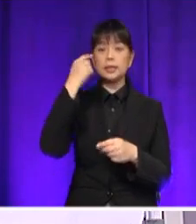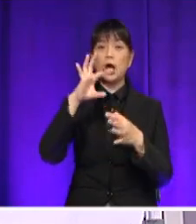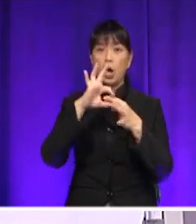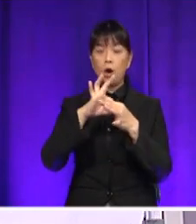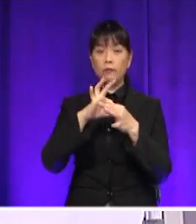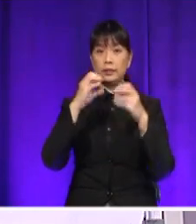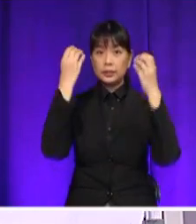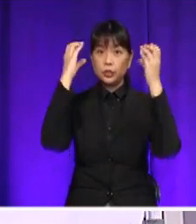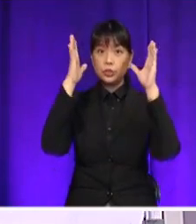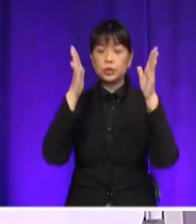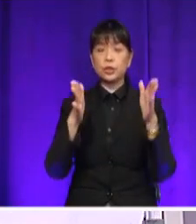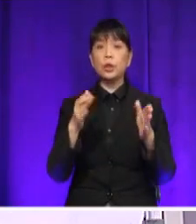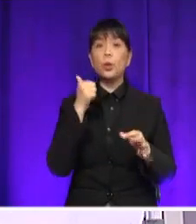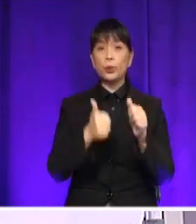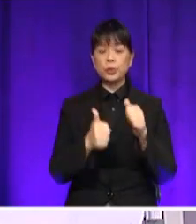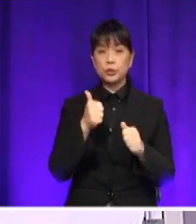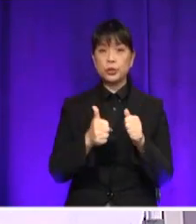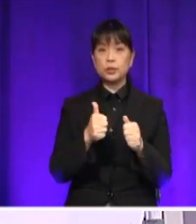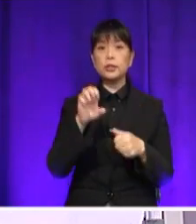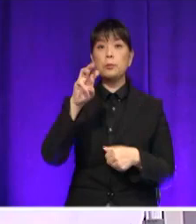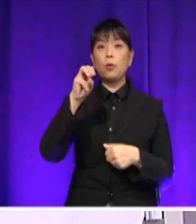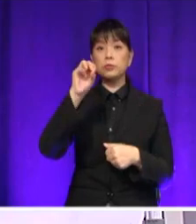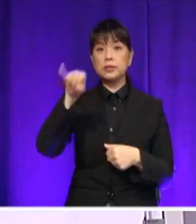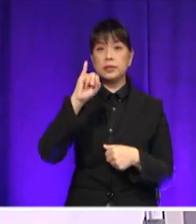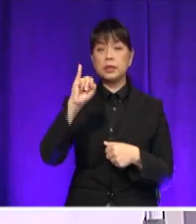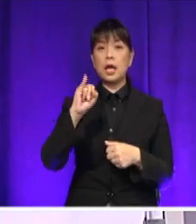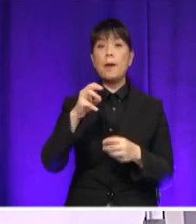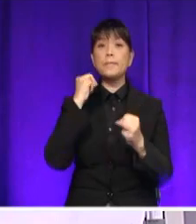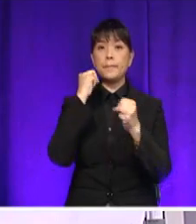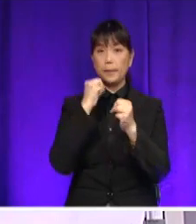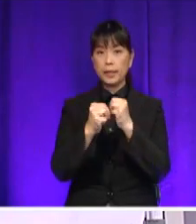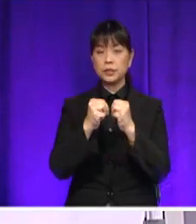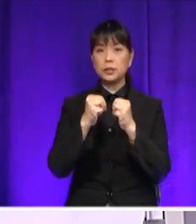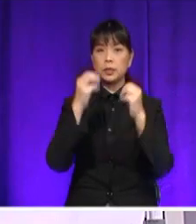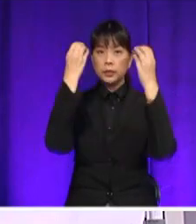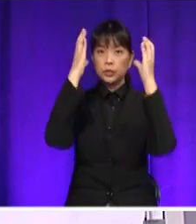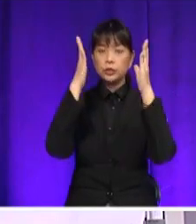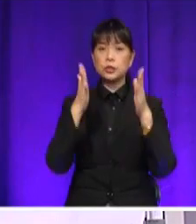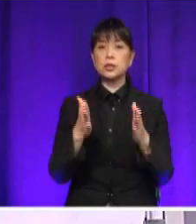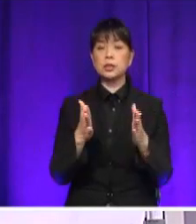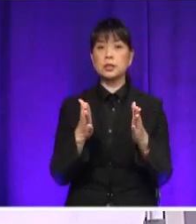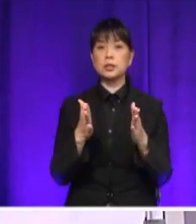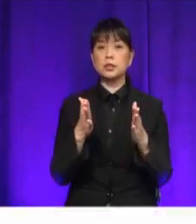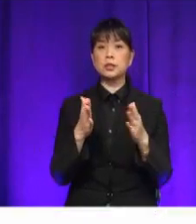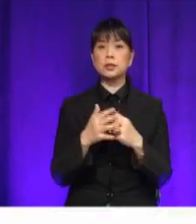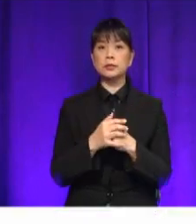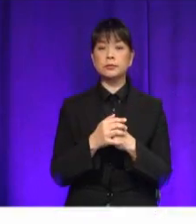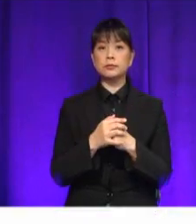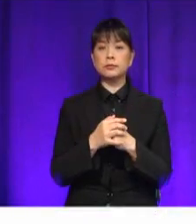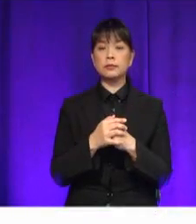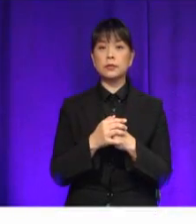and guess which emoji matches my intonation. Oh,